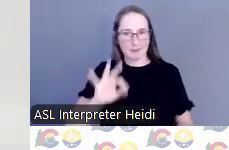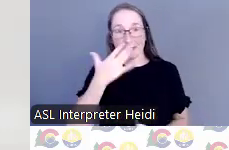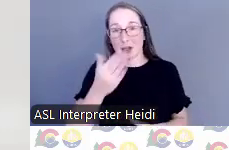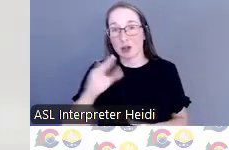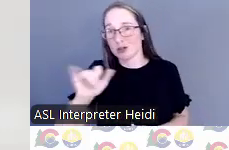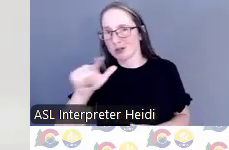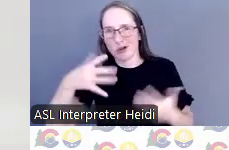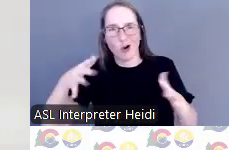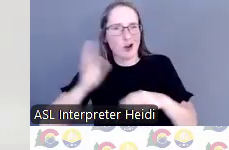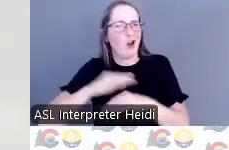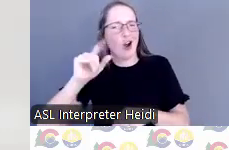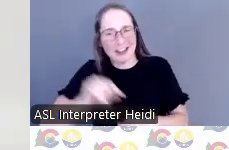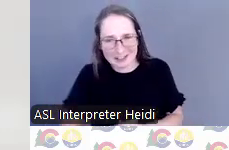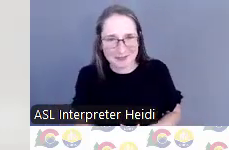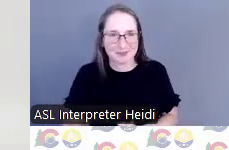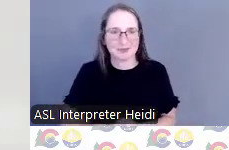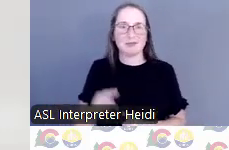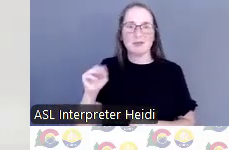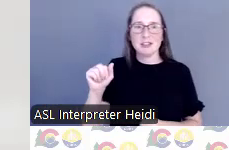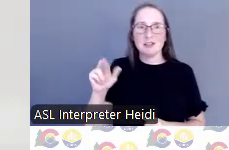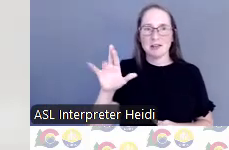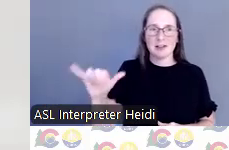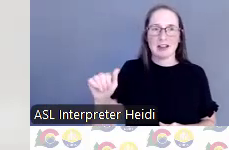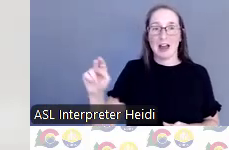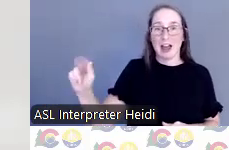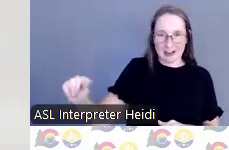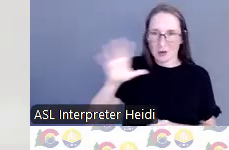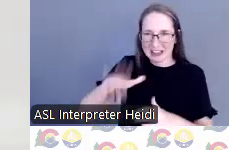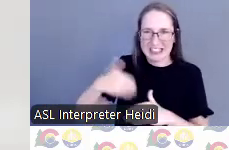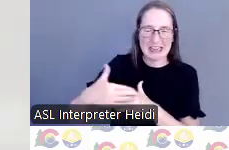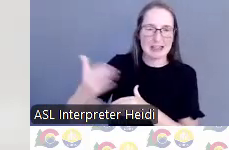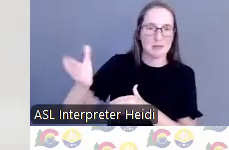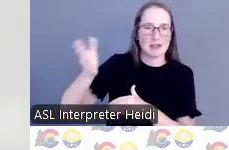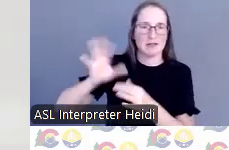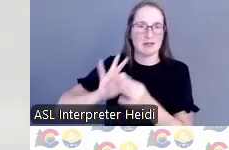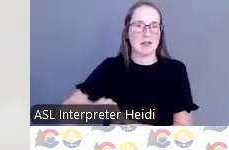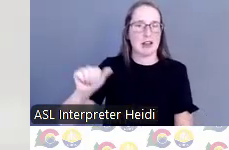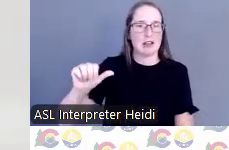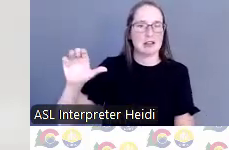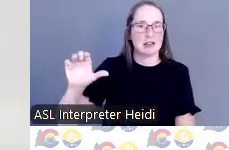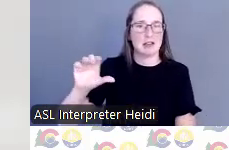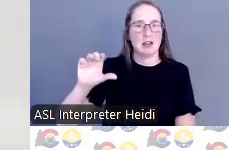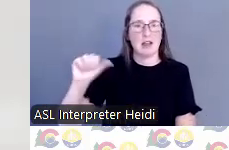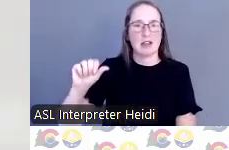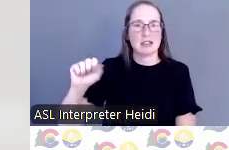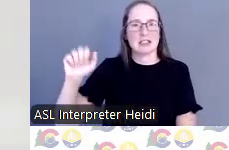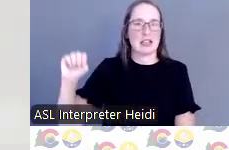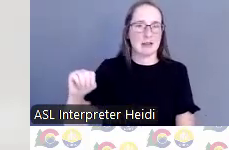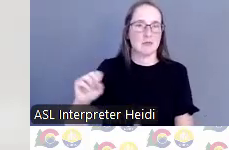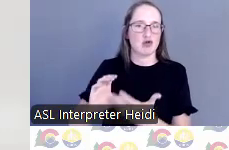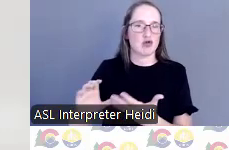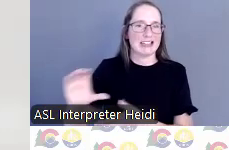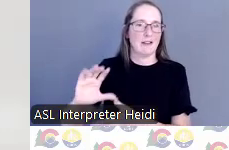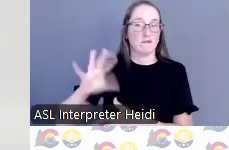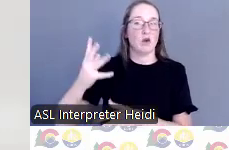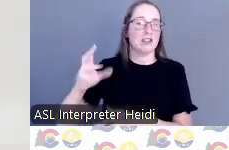You're already on it. We have Mariana. She's going to do the next presentation here on the ACM criteria, 4th edition. Turn it